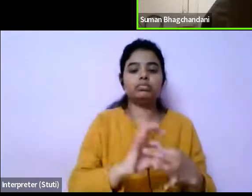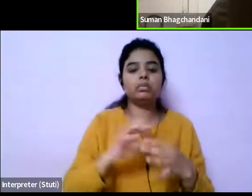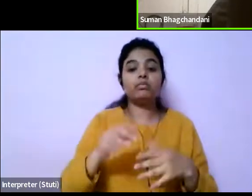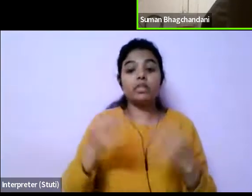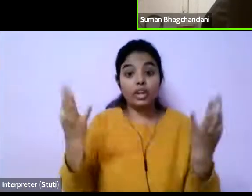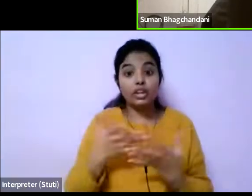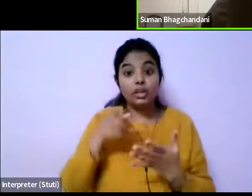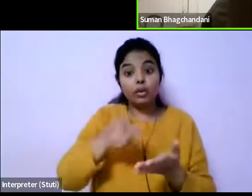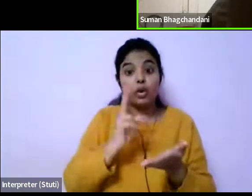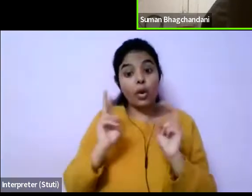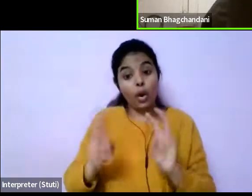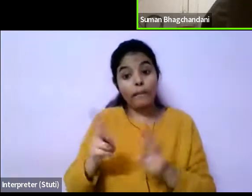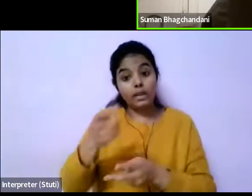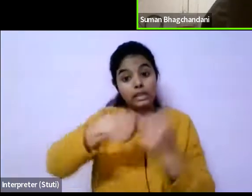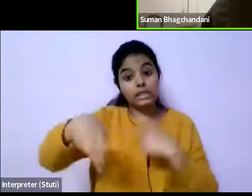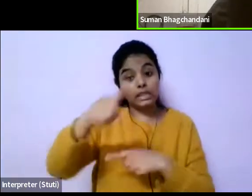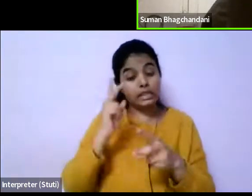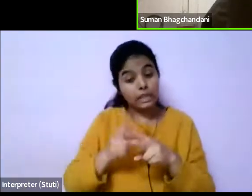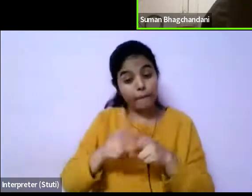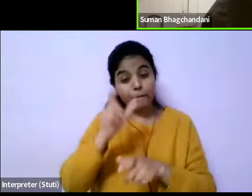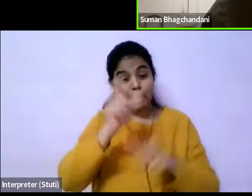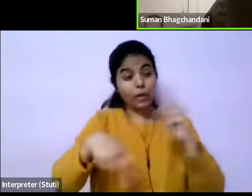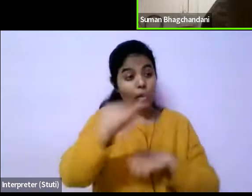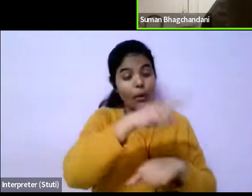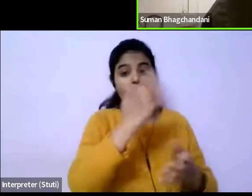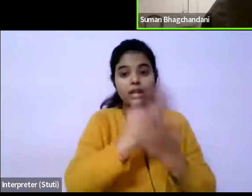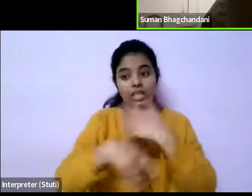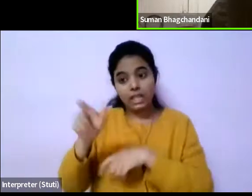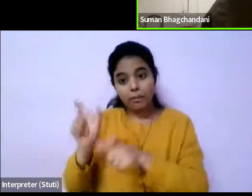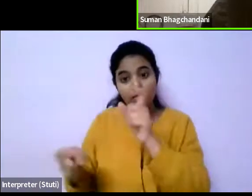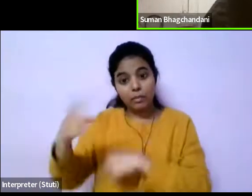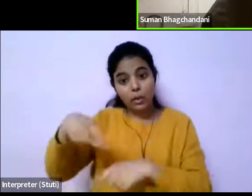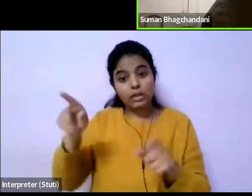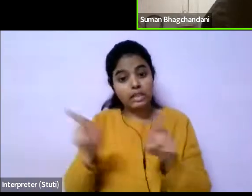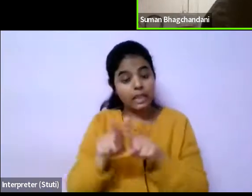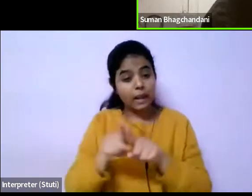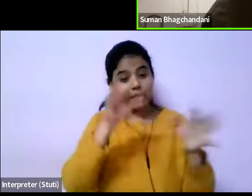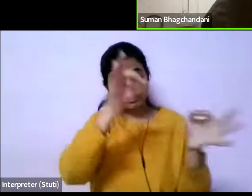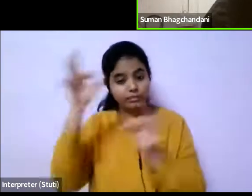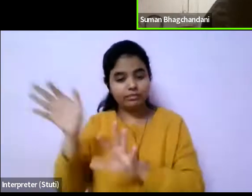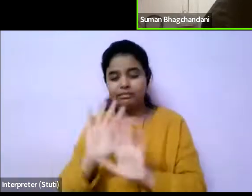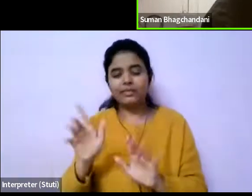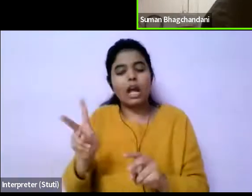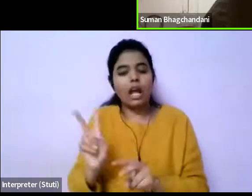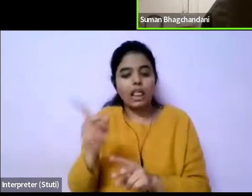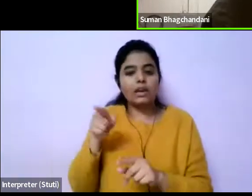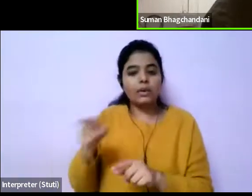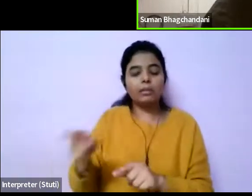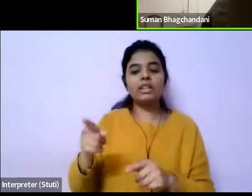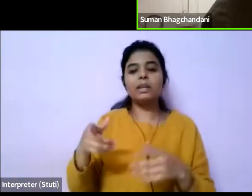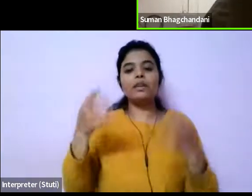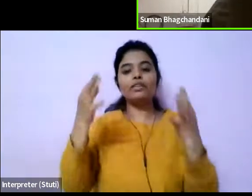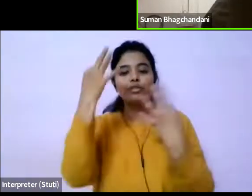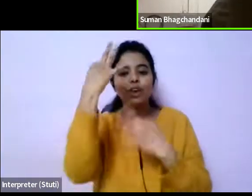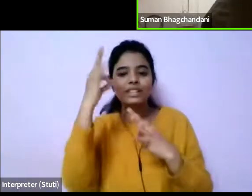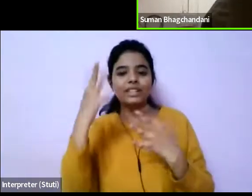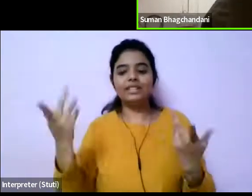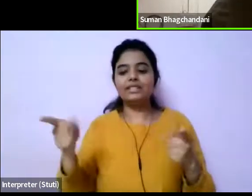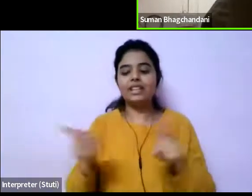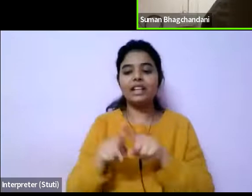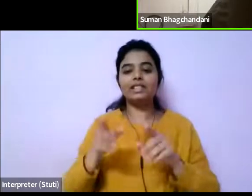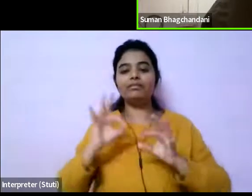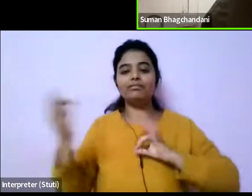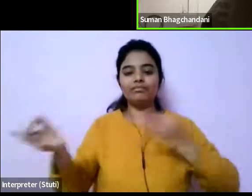normative result-oriented manner. This flexibility in learning Indian classical dance for one's own sake, rather than being an exemplification of the